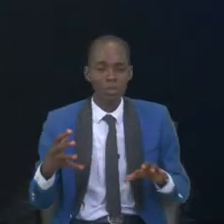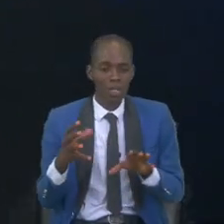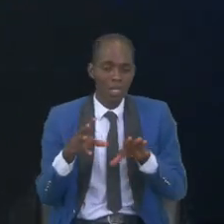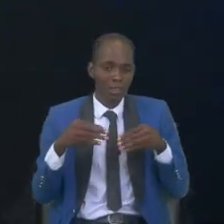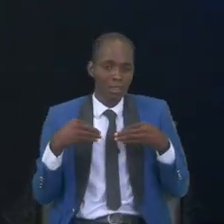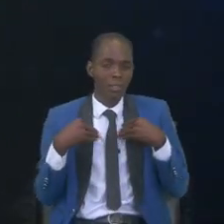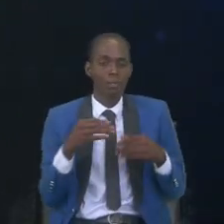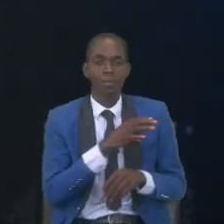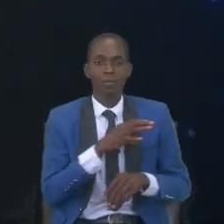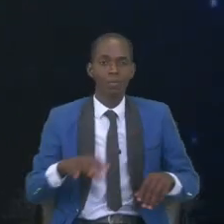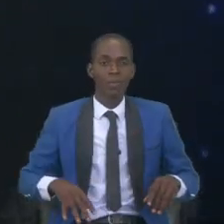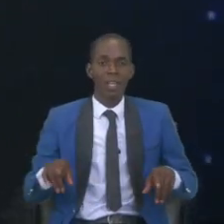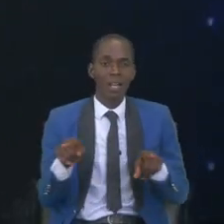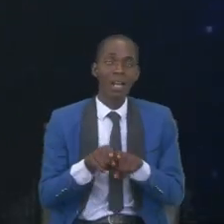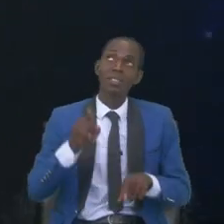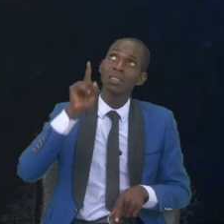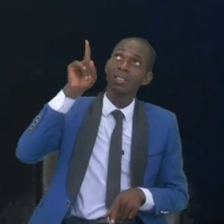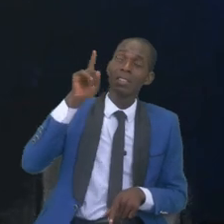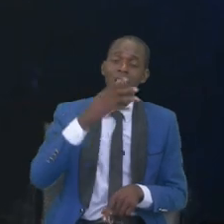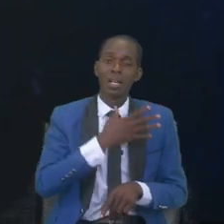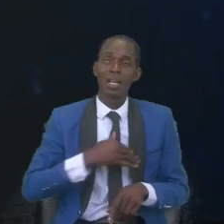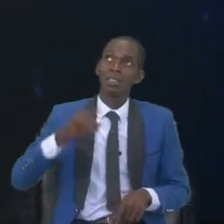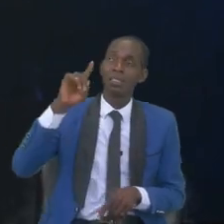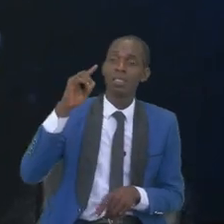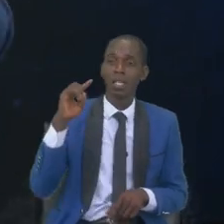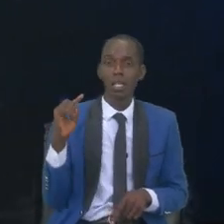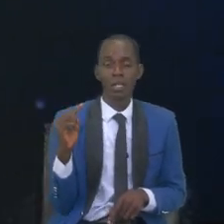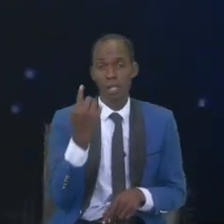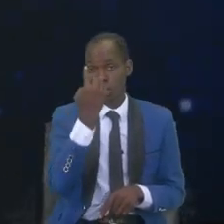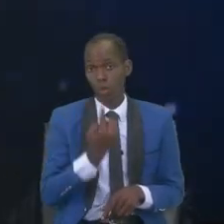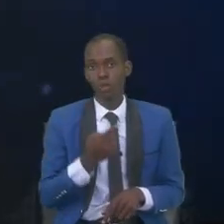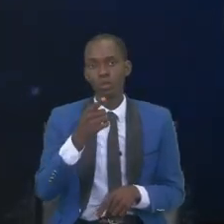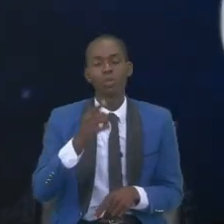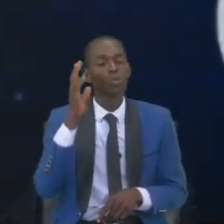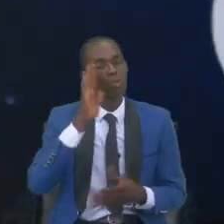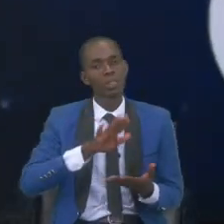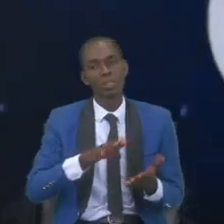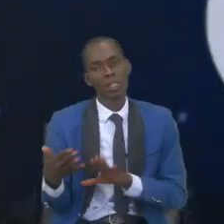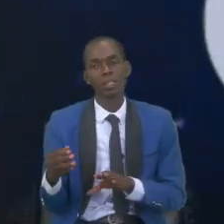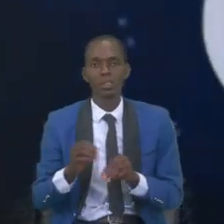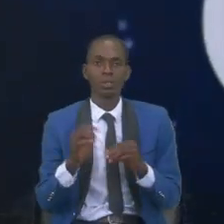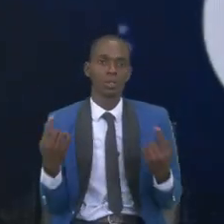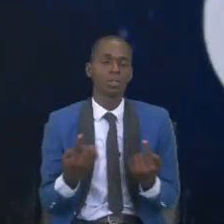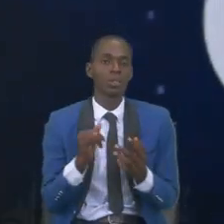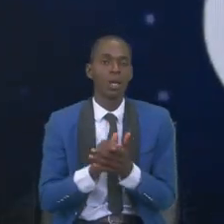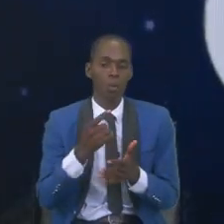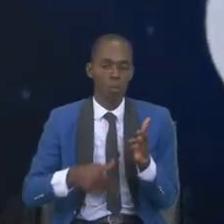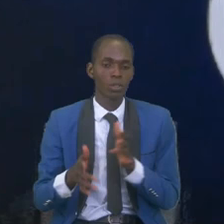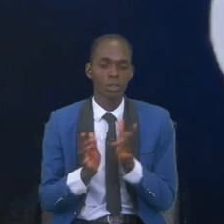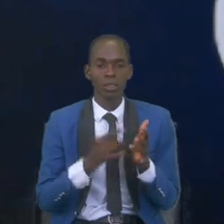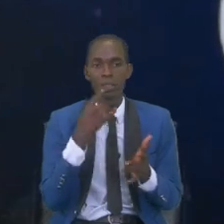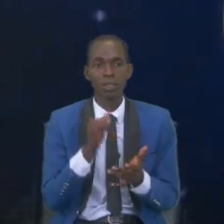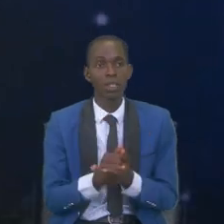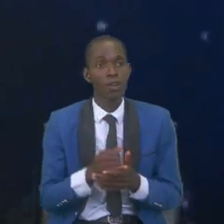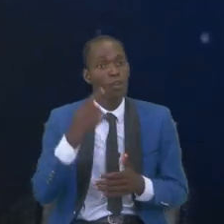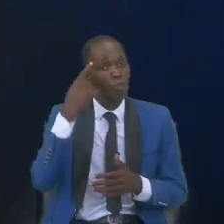he and he alone that can save, you will die in your sin. That's what Jesus said. He said, for if